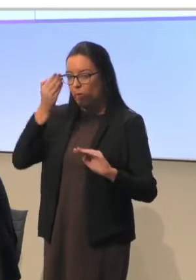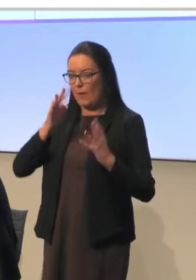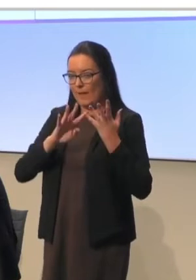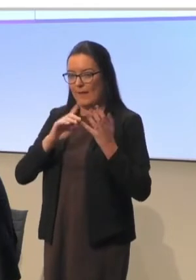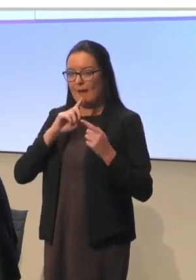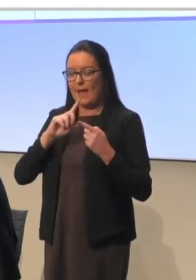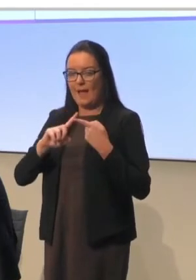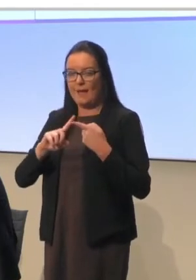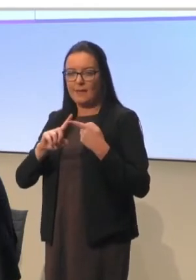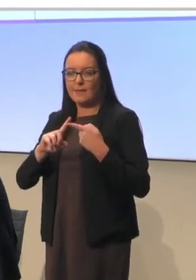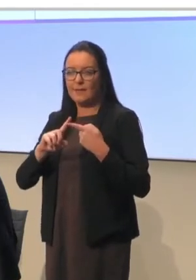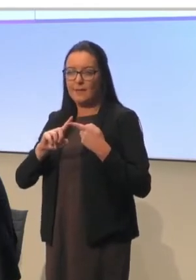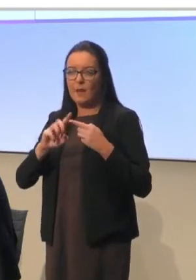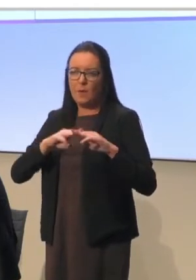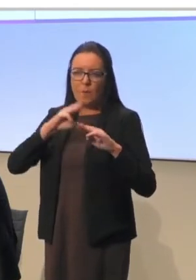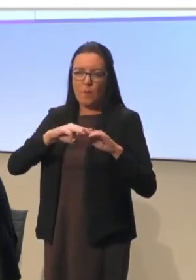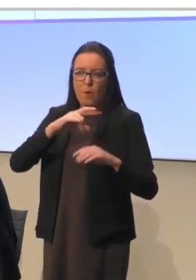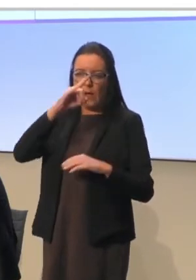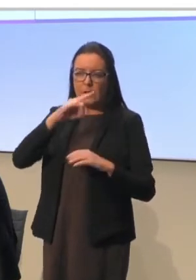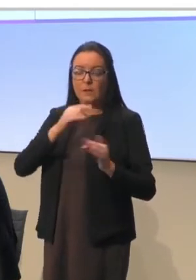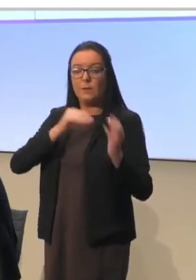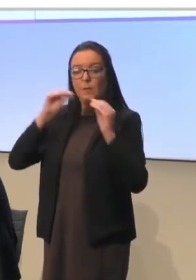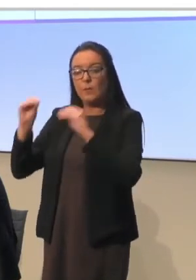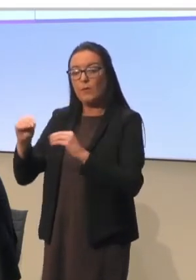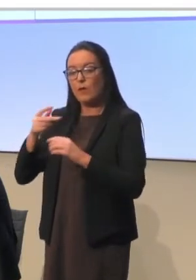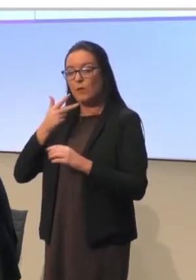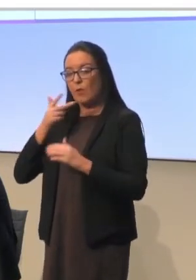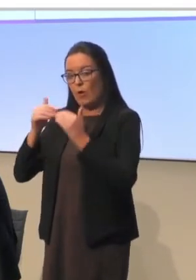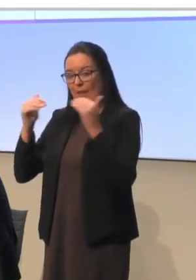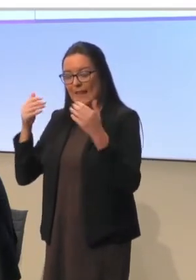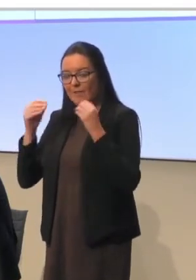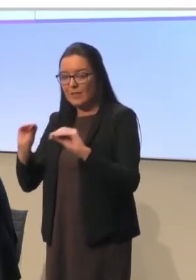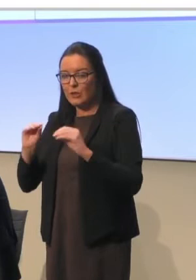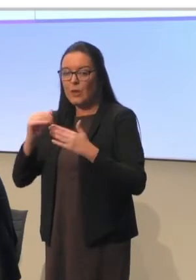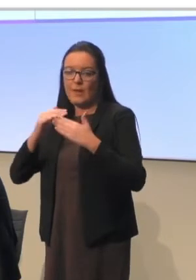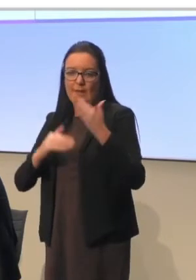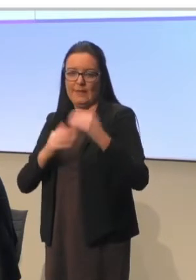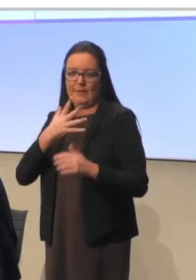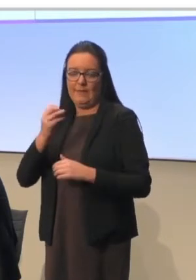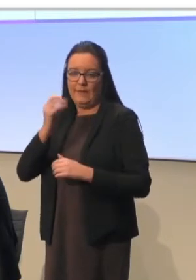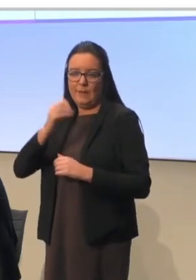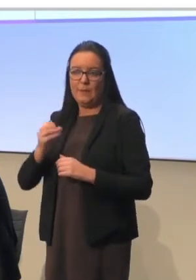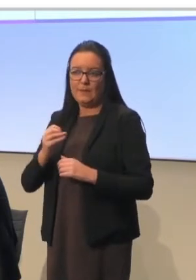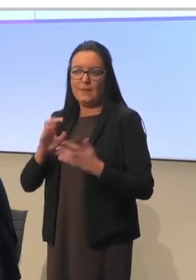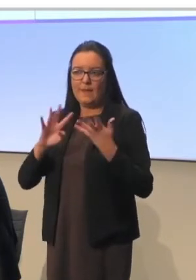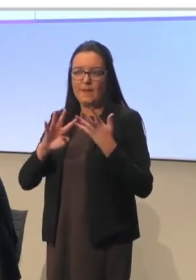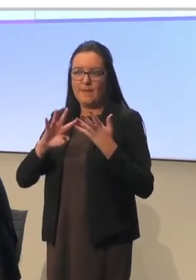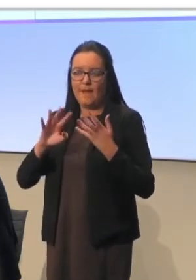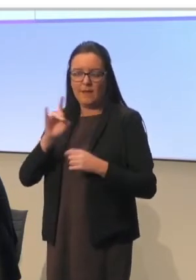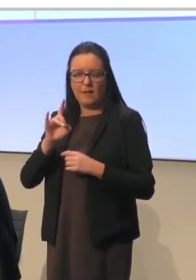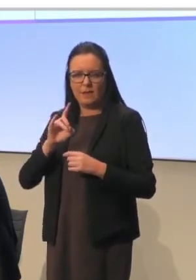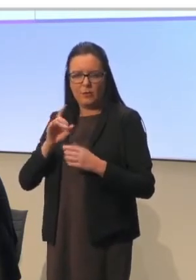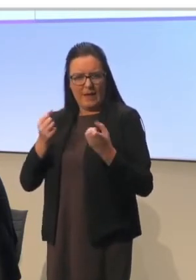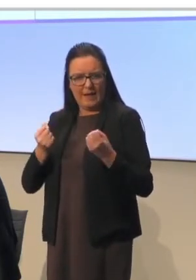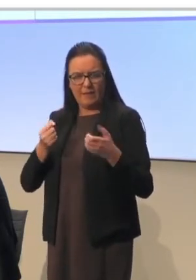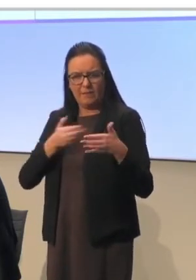85% with 9 or more junior cert honours are going on to third level, compared to less than 50% without 9 honours. So that's a real barrier